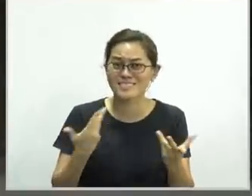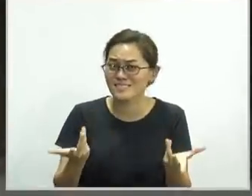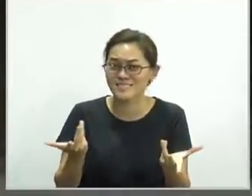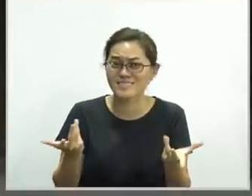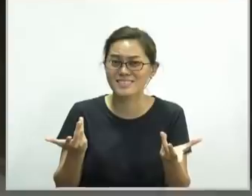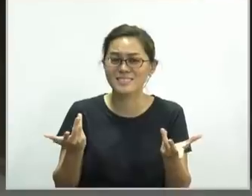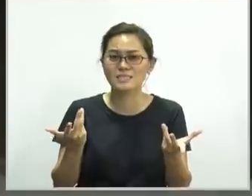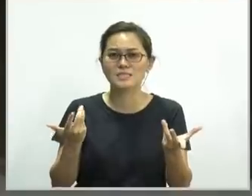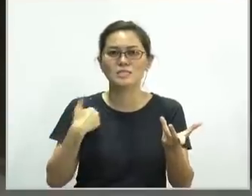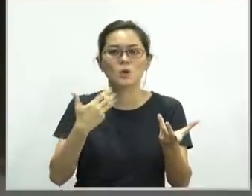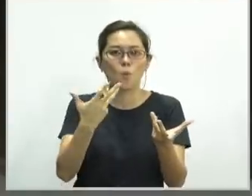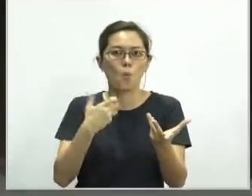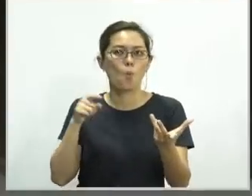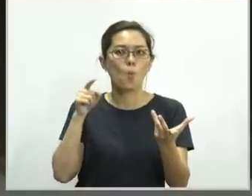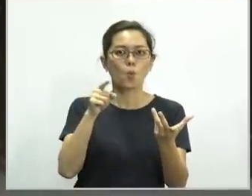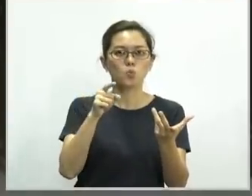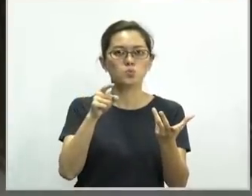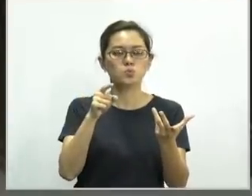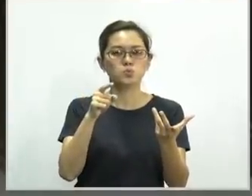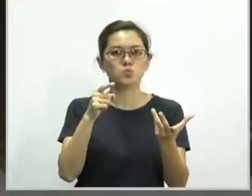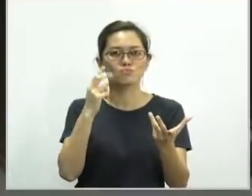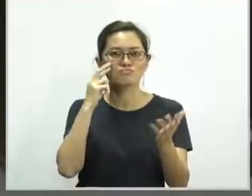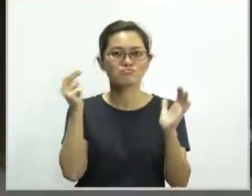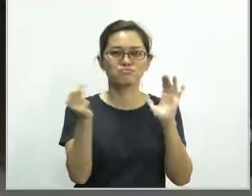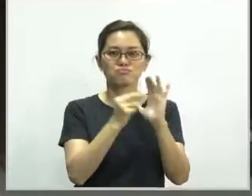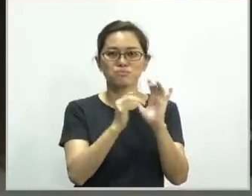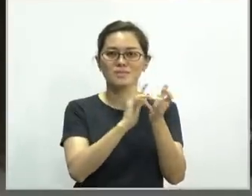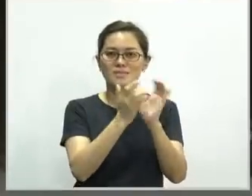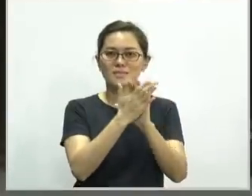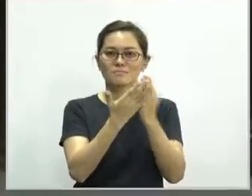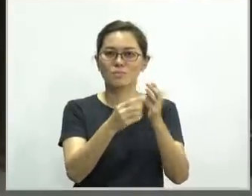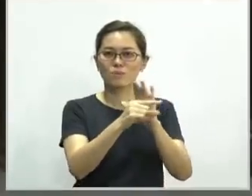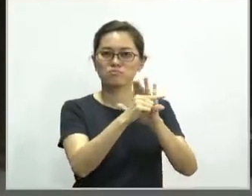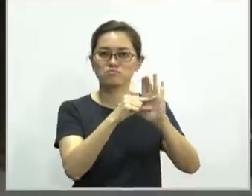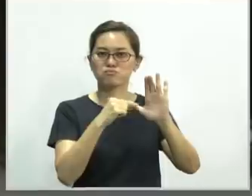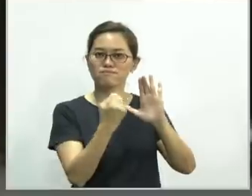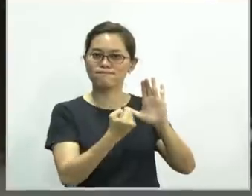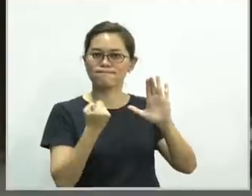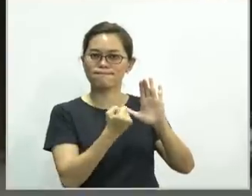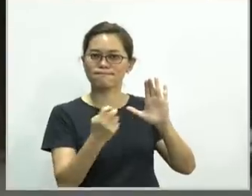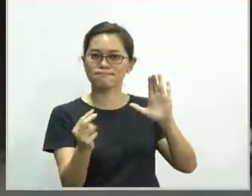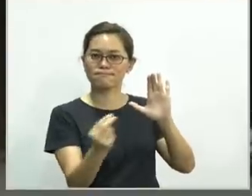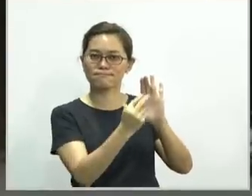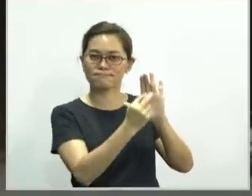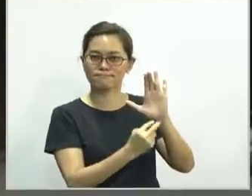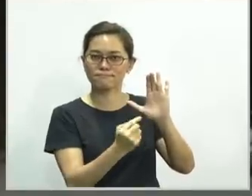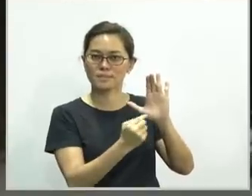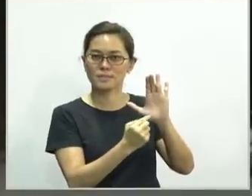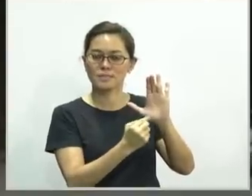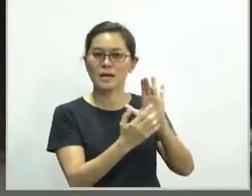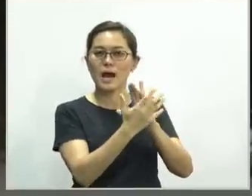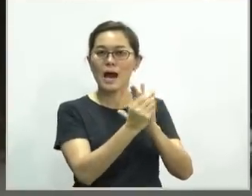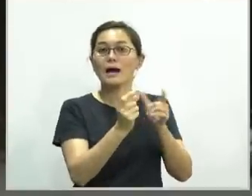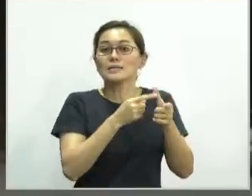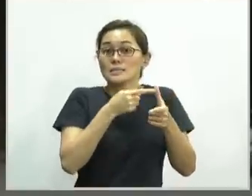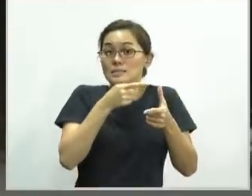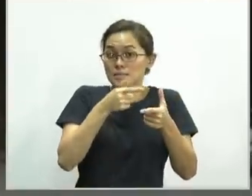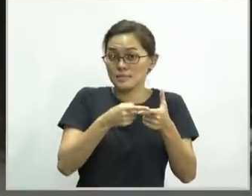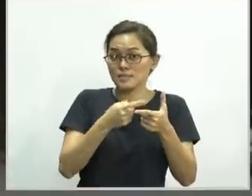one powerful verse in the Bible. And then we're going to just pray two very short